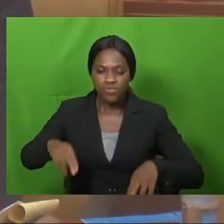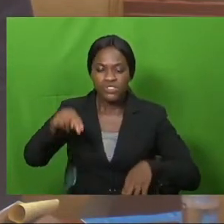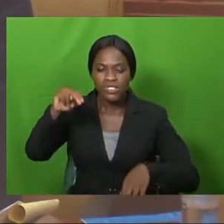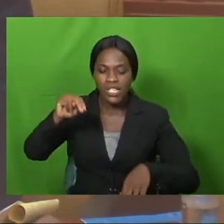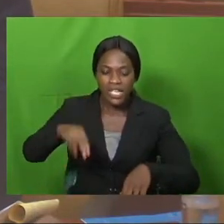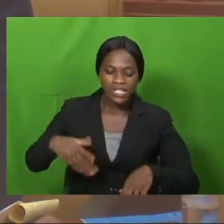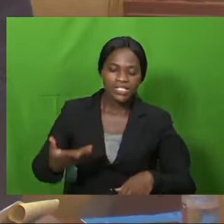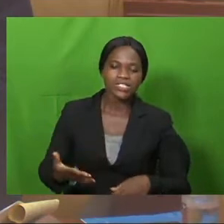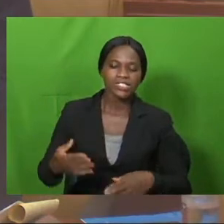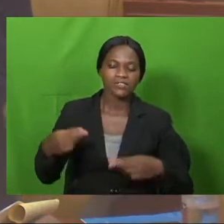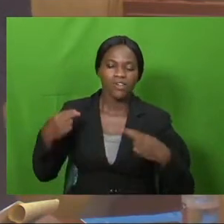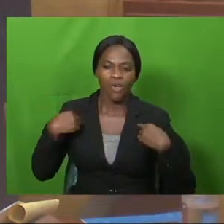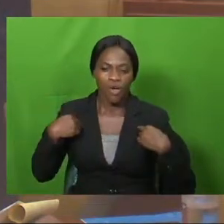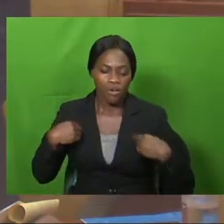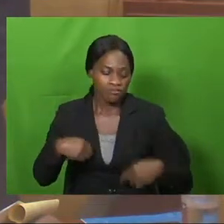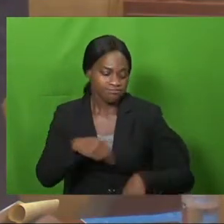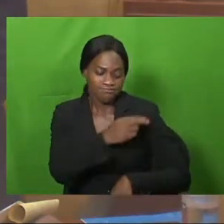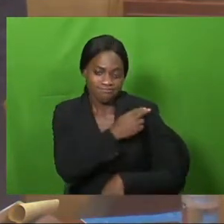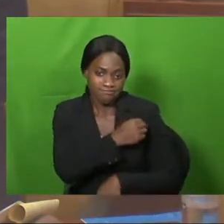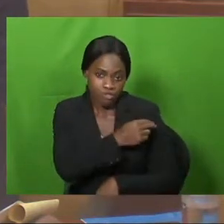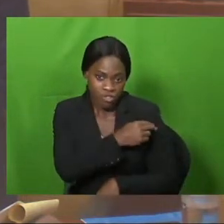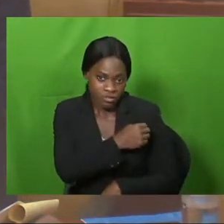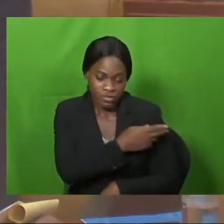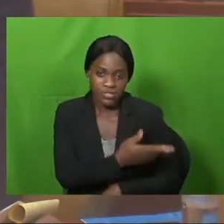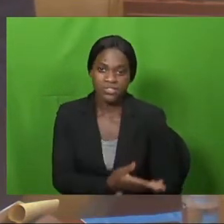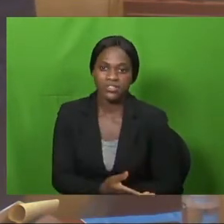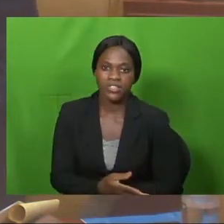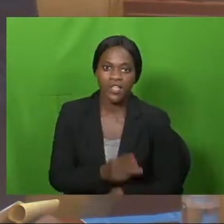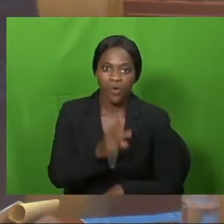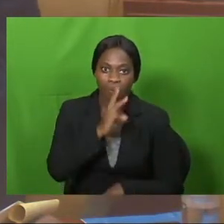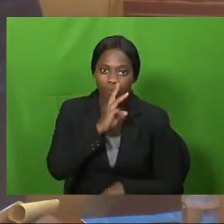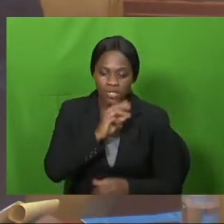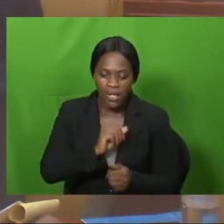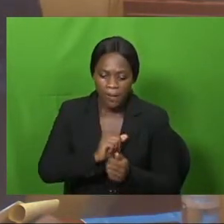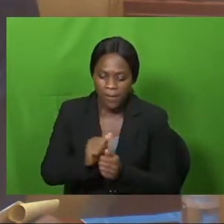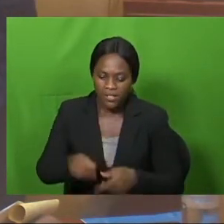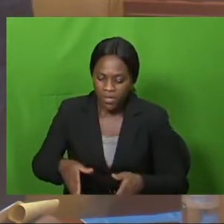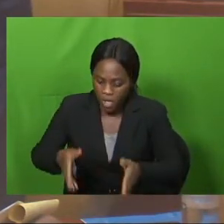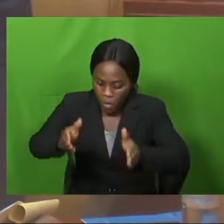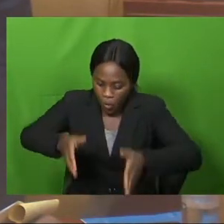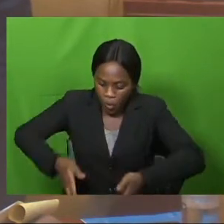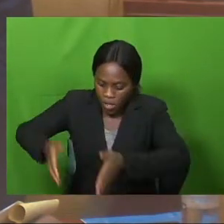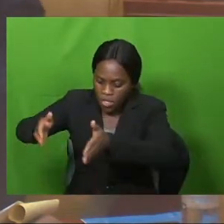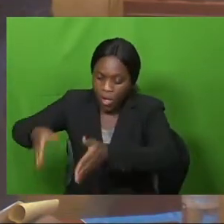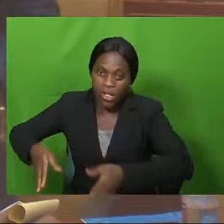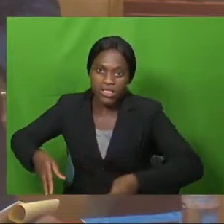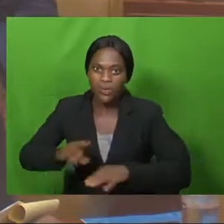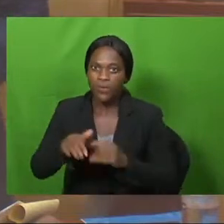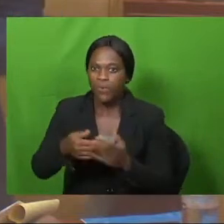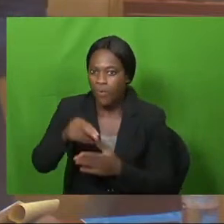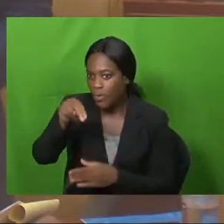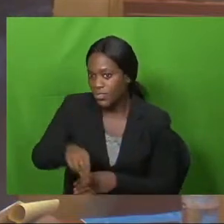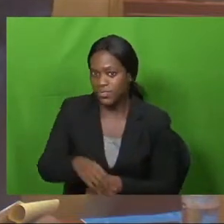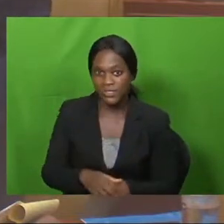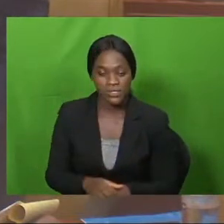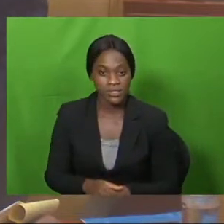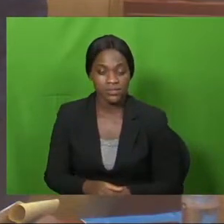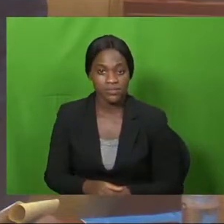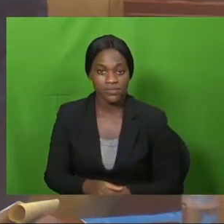energy rollouts, and even drainage infrastructure. And these are all cost